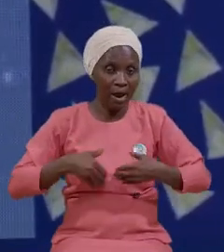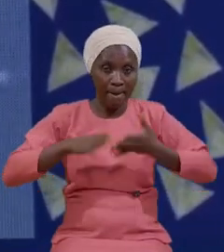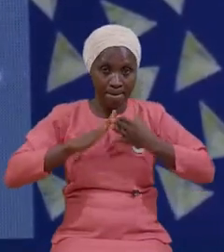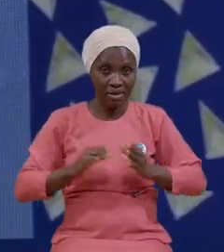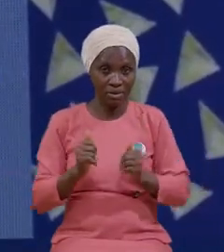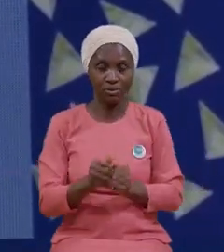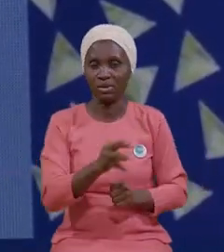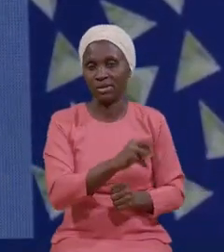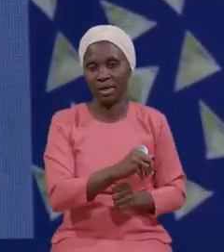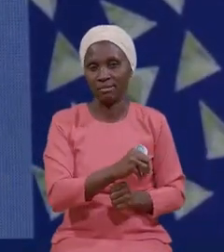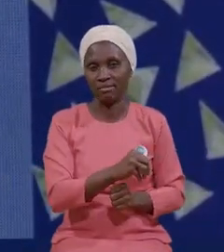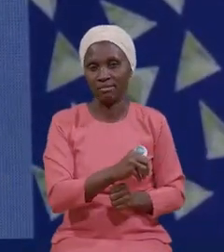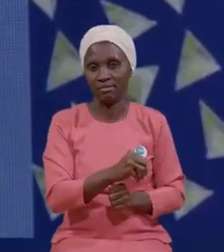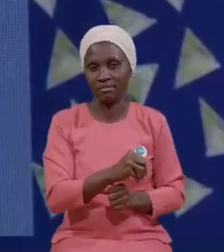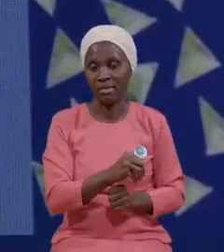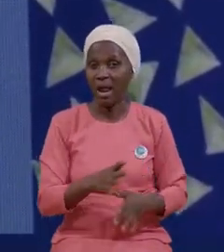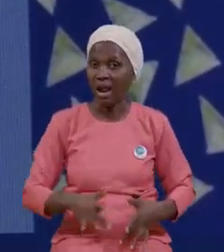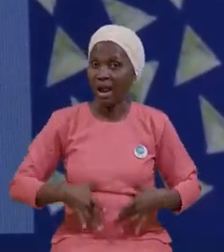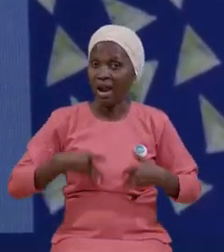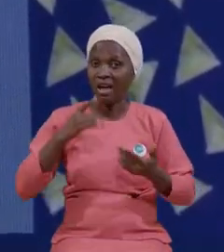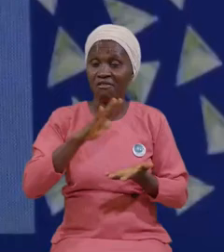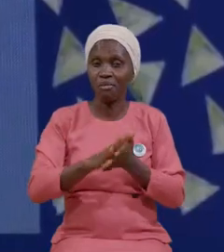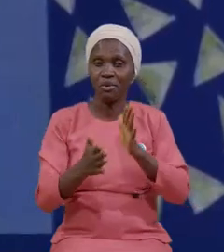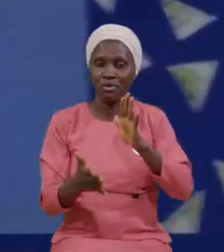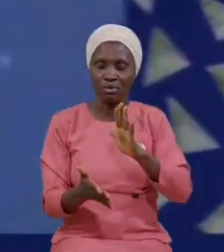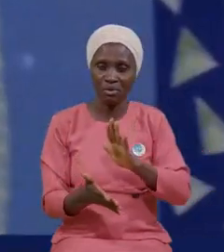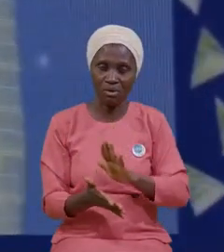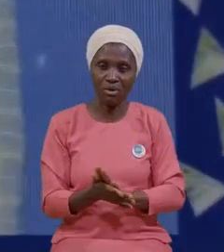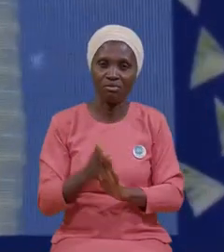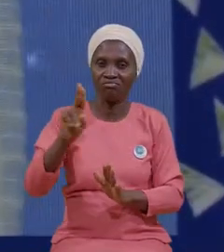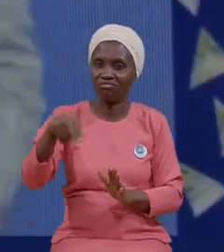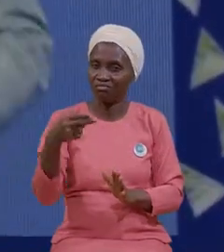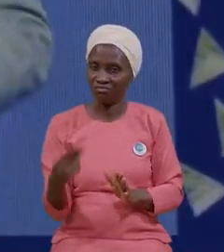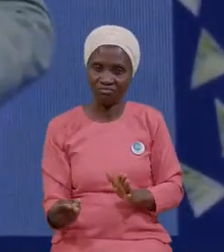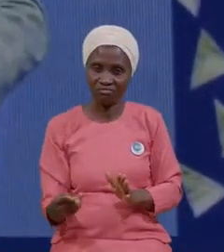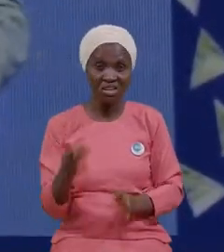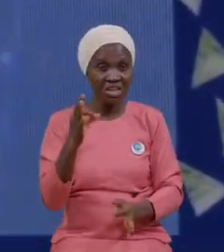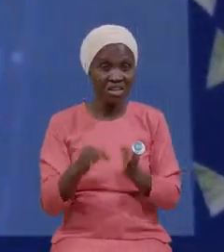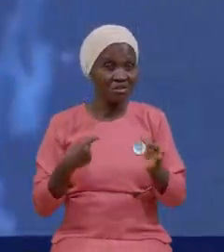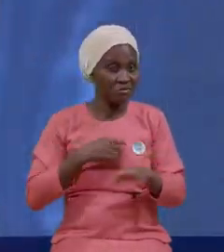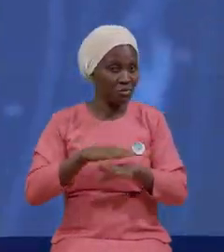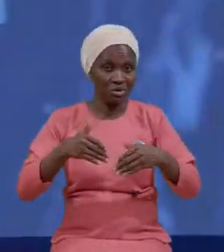Life is miserable if we don't have peace with people around us.